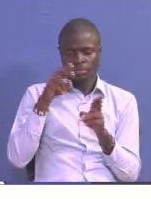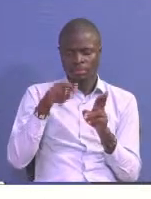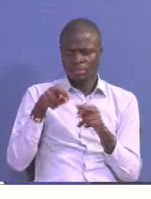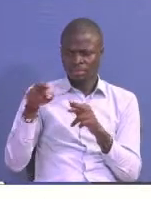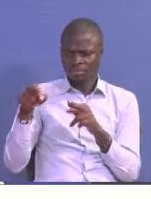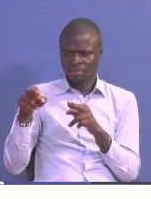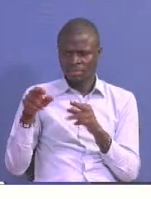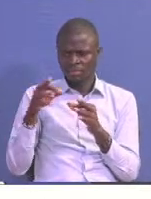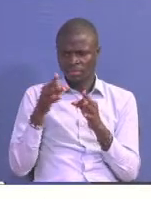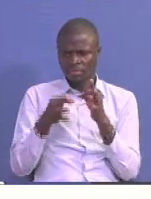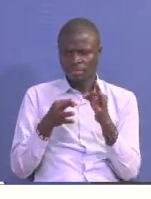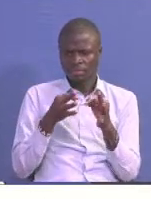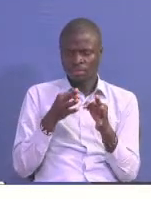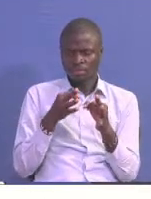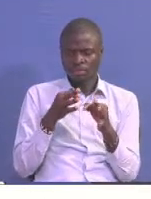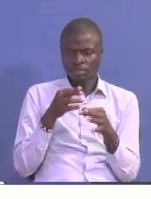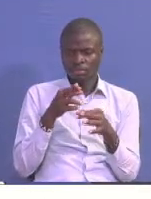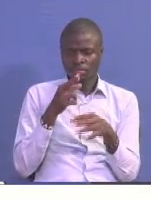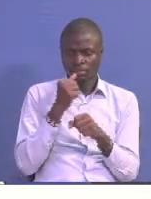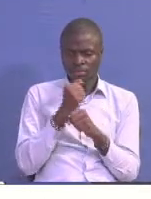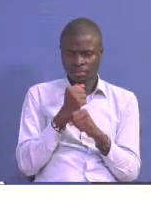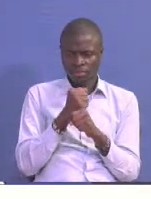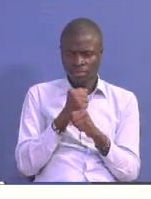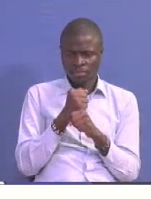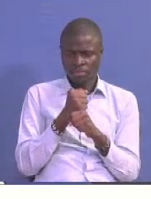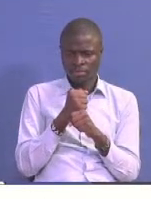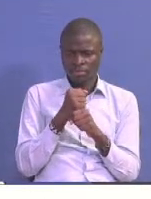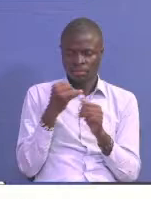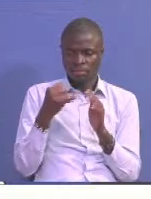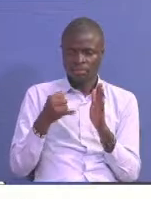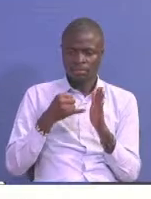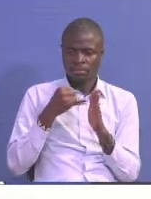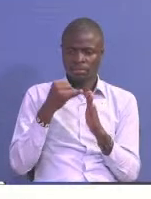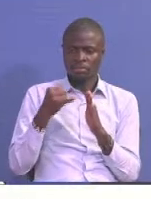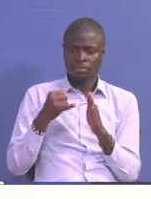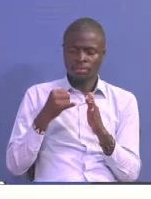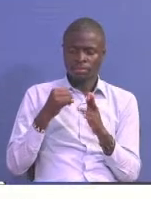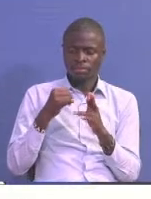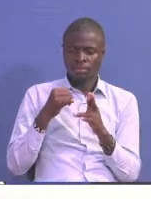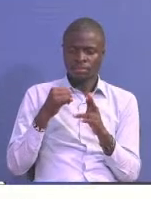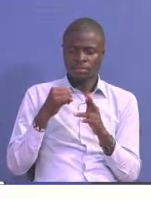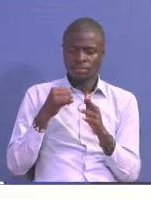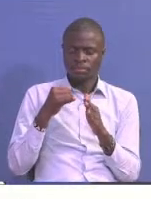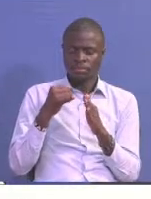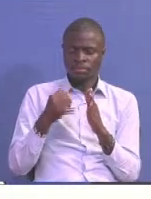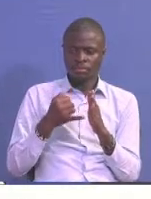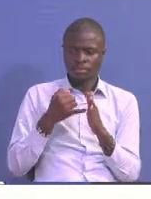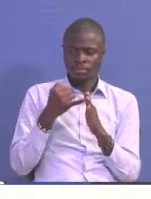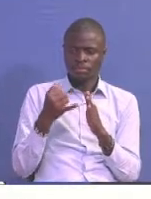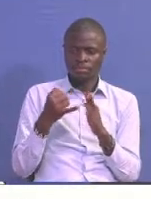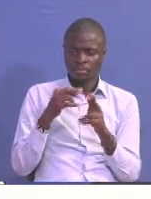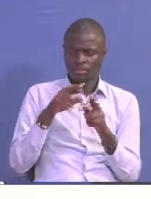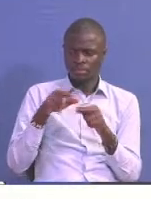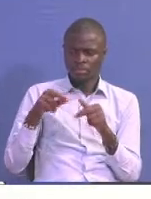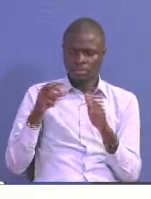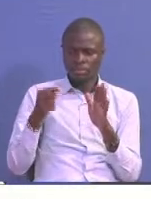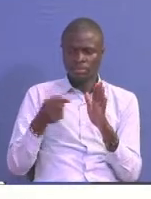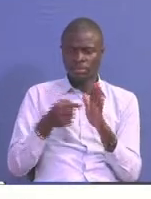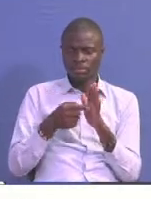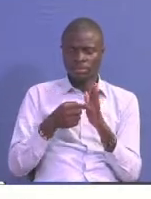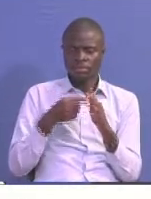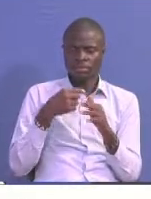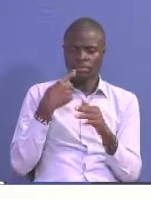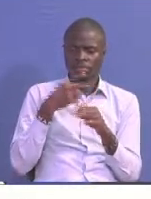you are if you are doing the industrial things to do with the industries, those who are actually